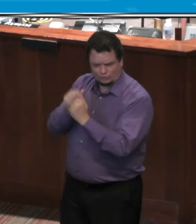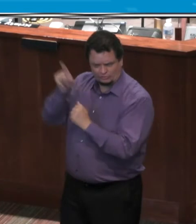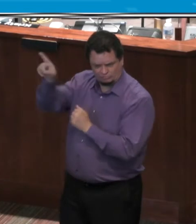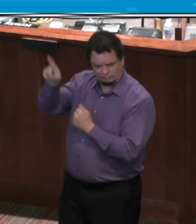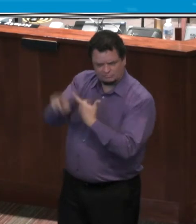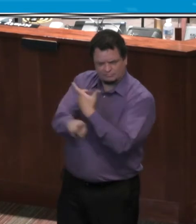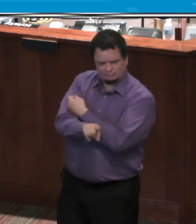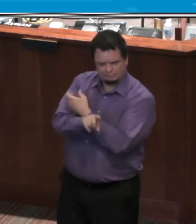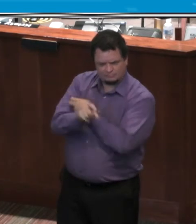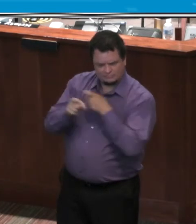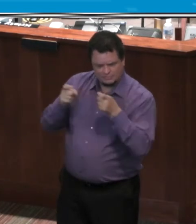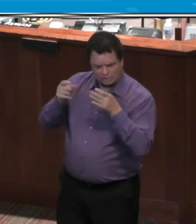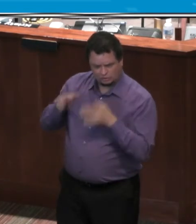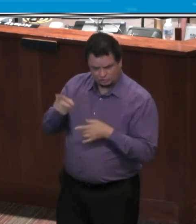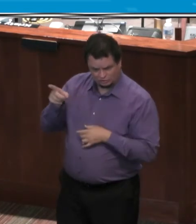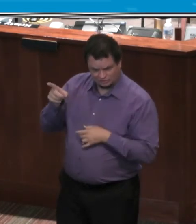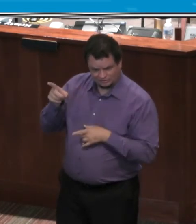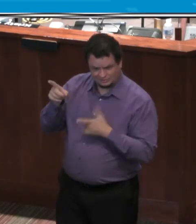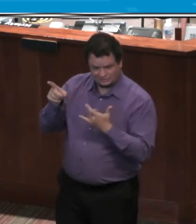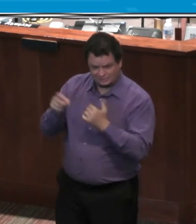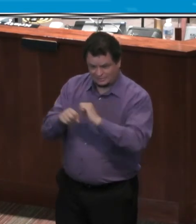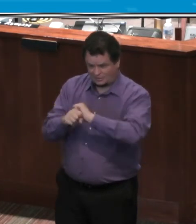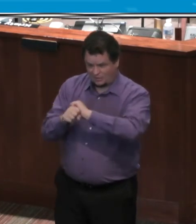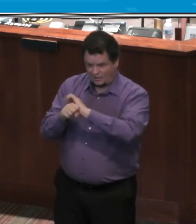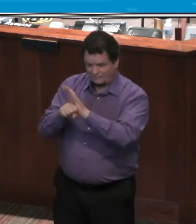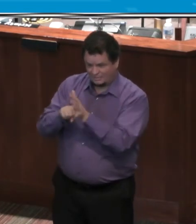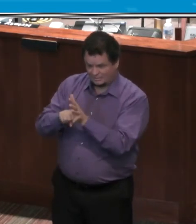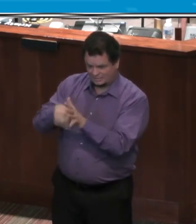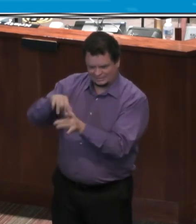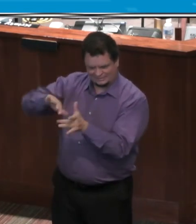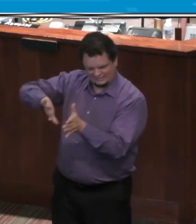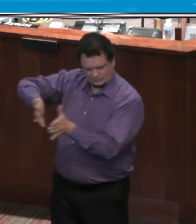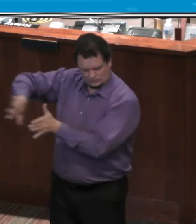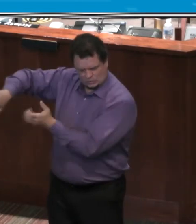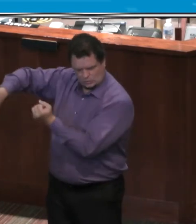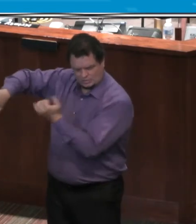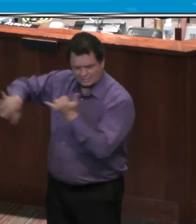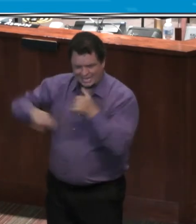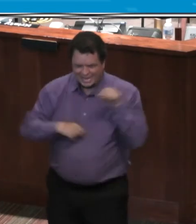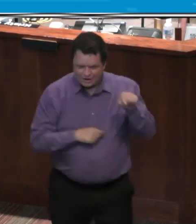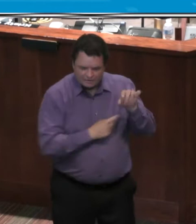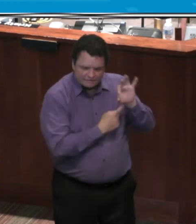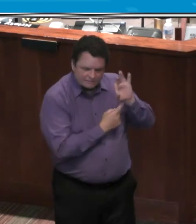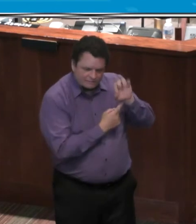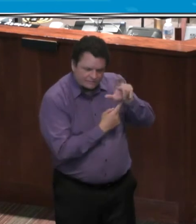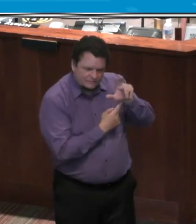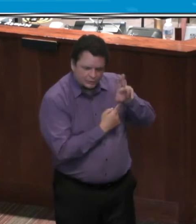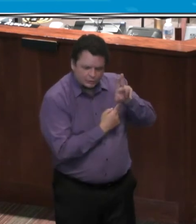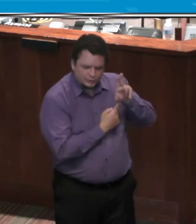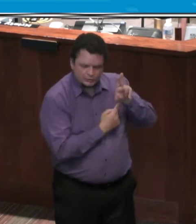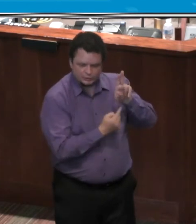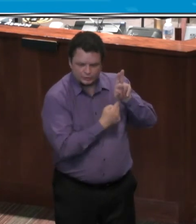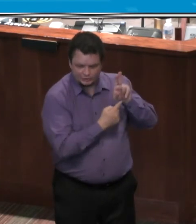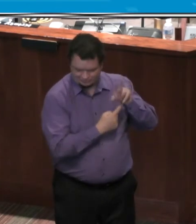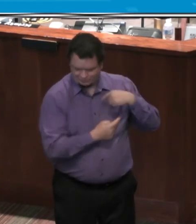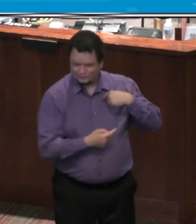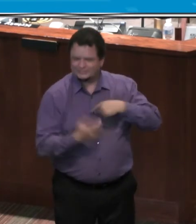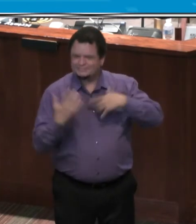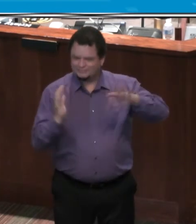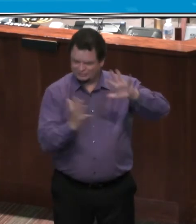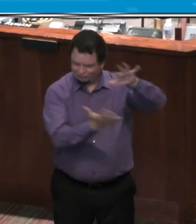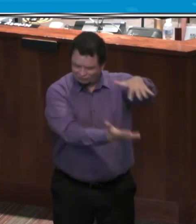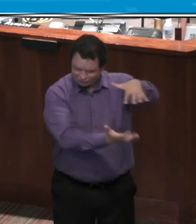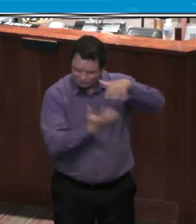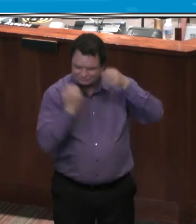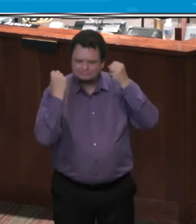and asked her about our supplies, and we received 100 supplies yesterday. So I know that there are supplies of flu vaccine